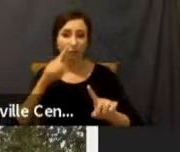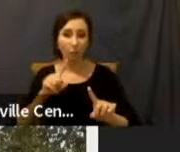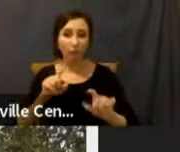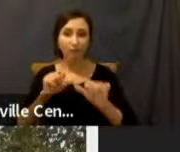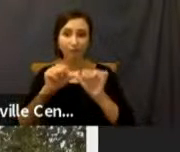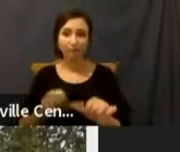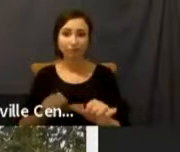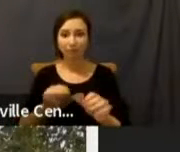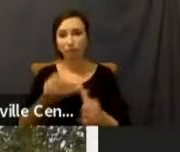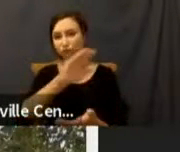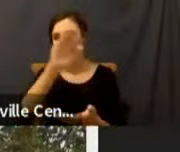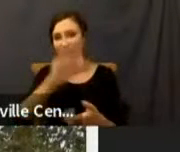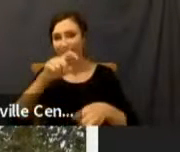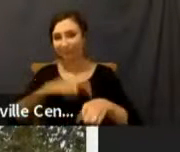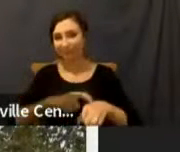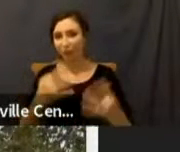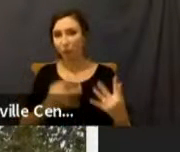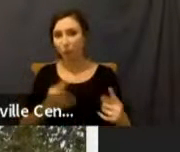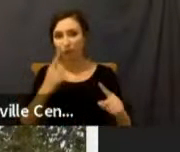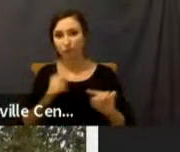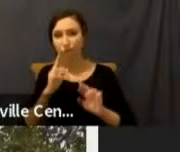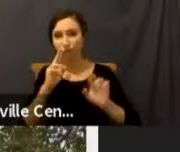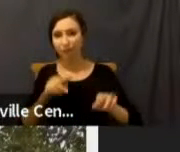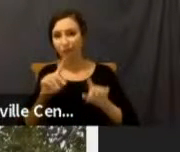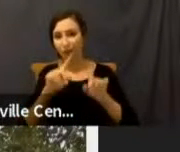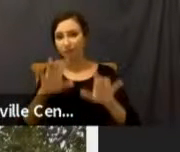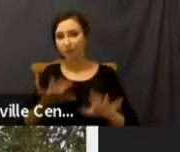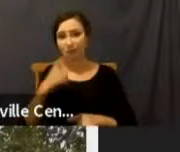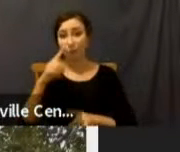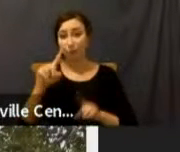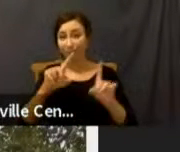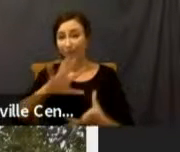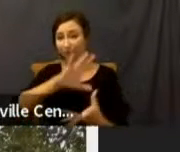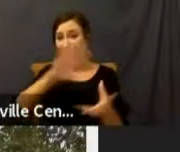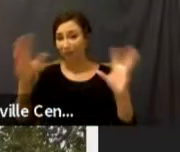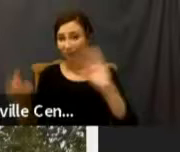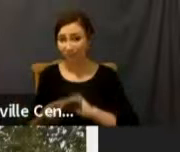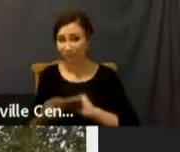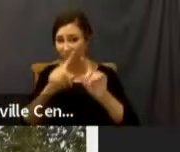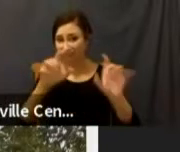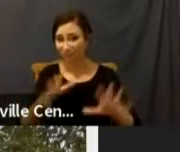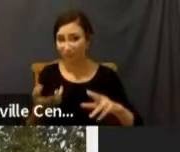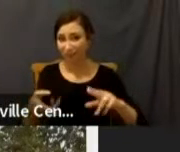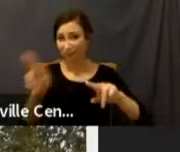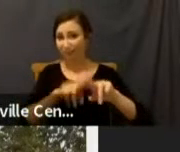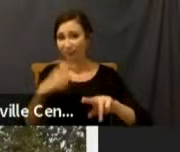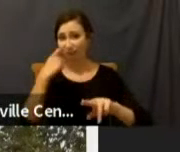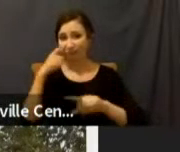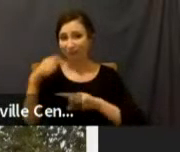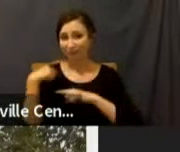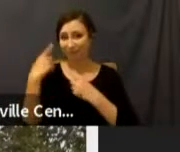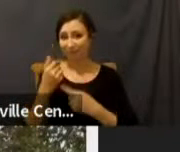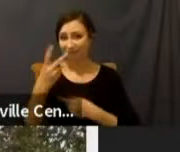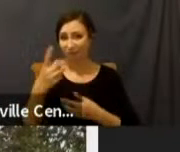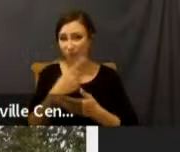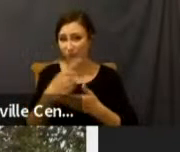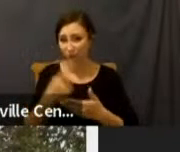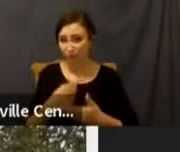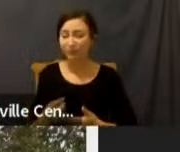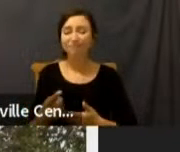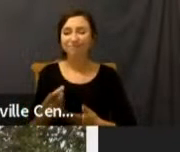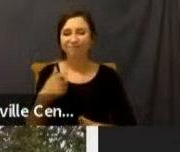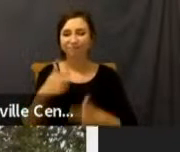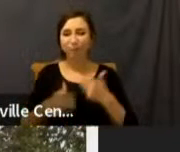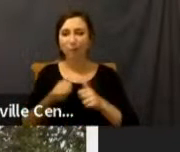result turnaround time. Regarding testing, the total number of tests conducted has increased over the recent weeks. However, the issue we continue